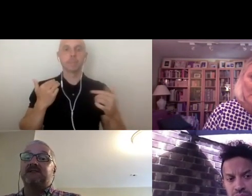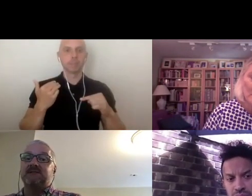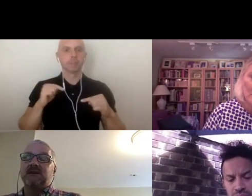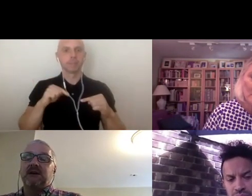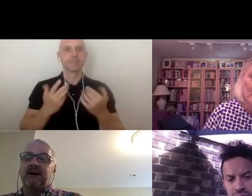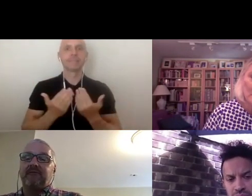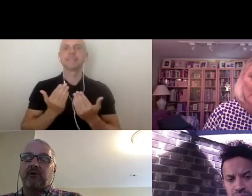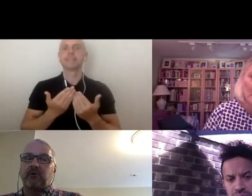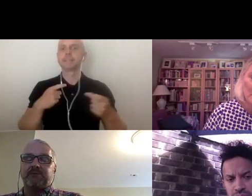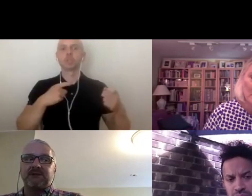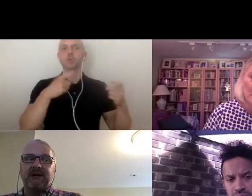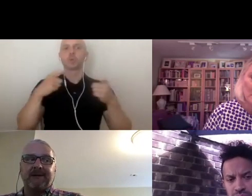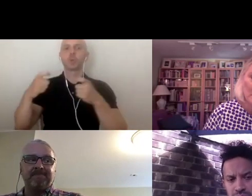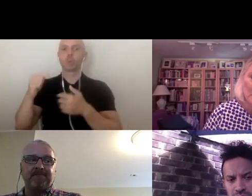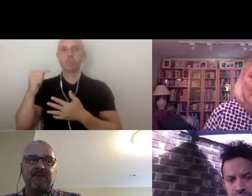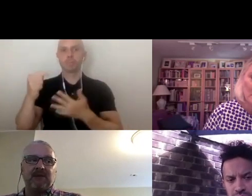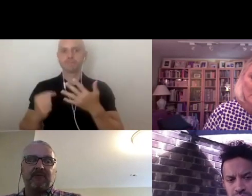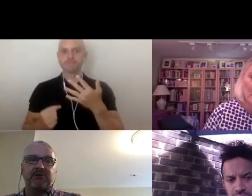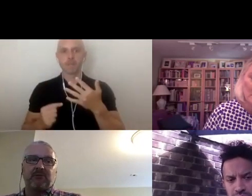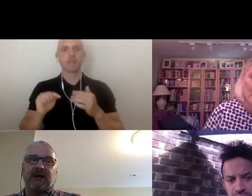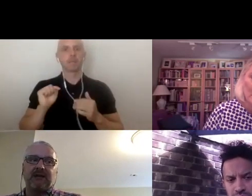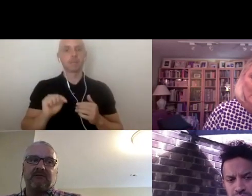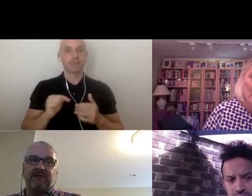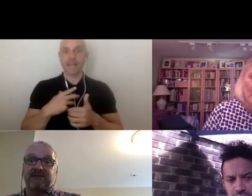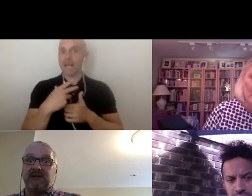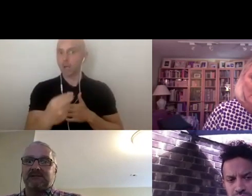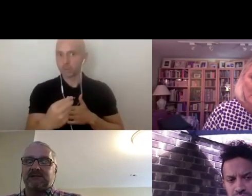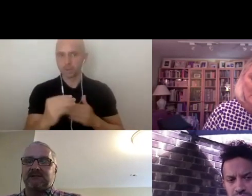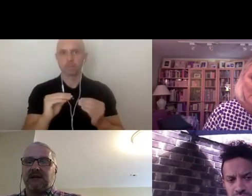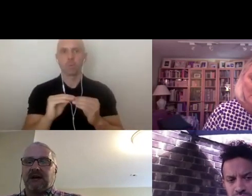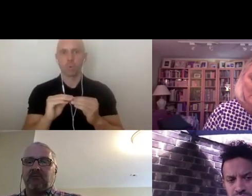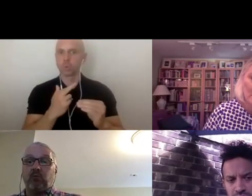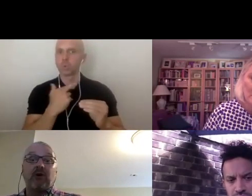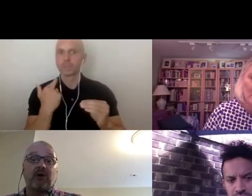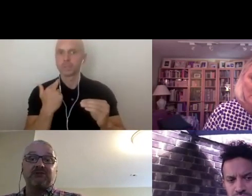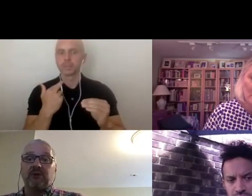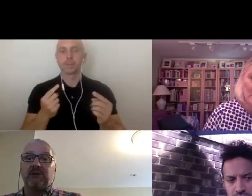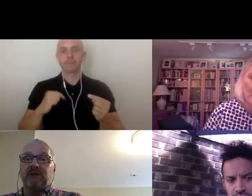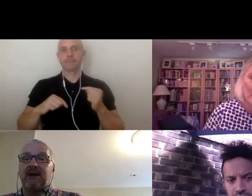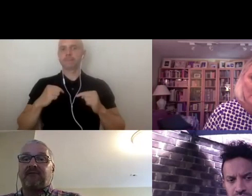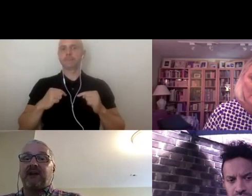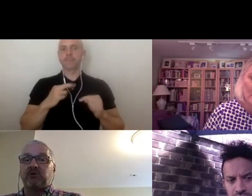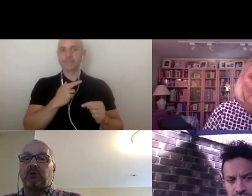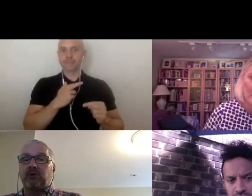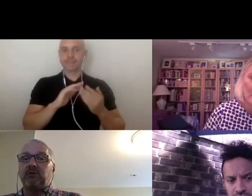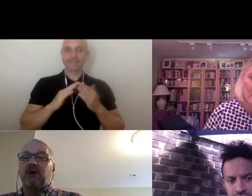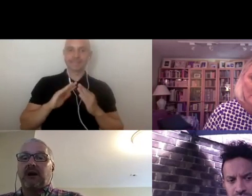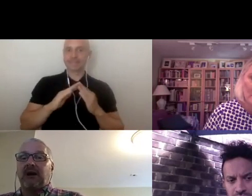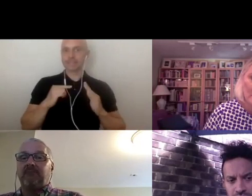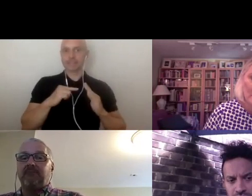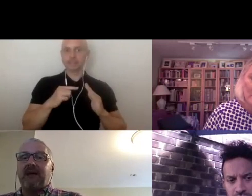of cases for groups. The unfortunate reality for the city is we are also in that financial